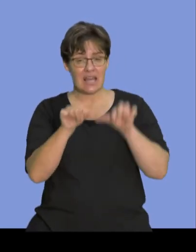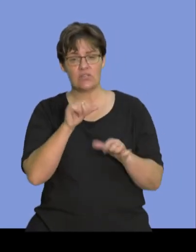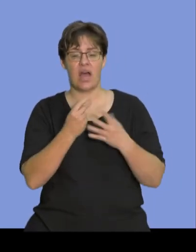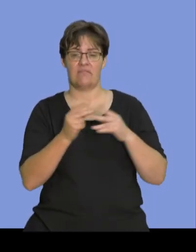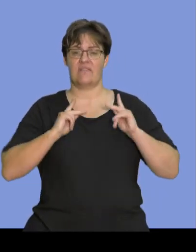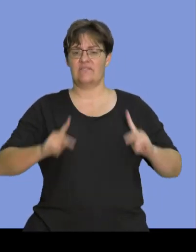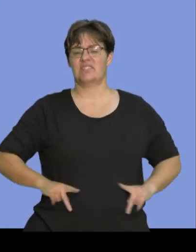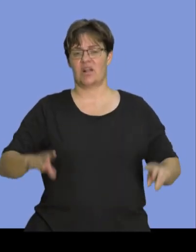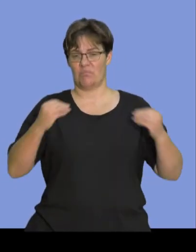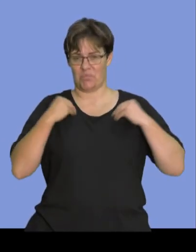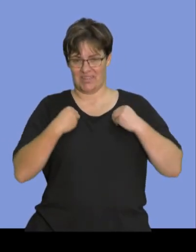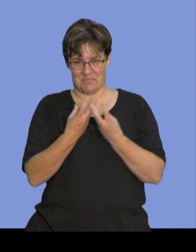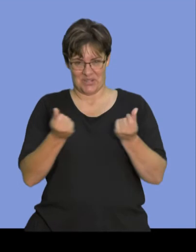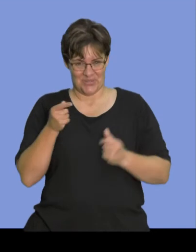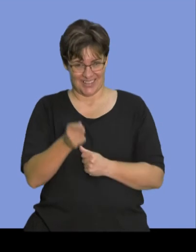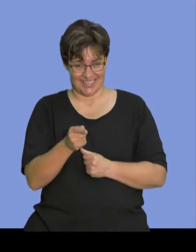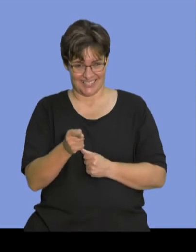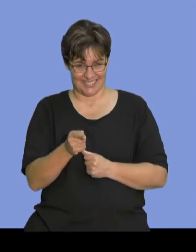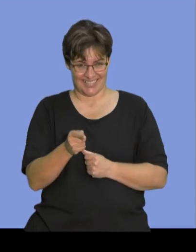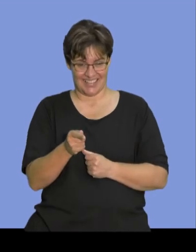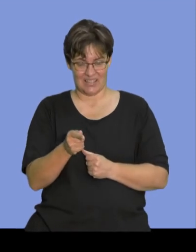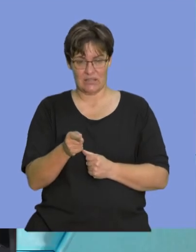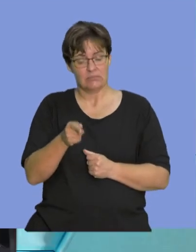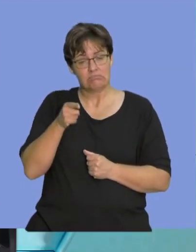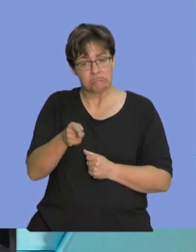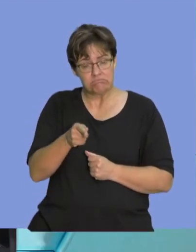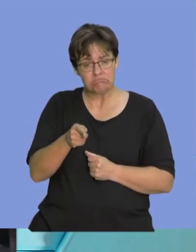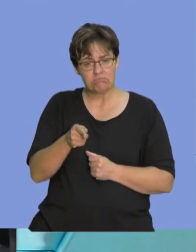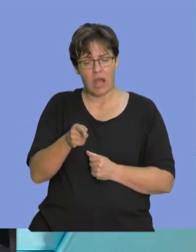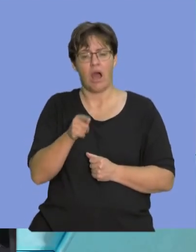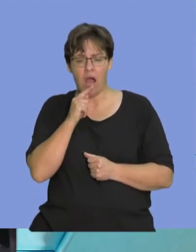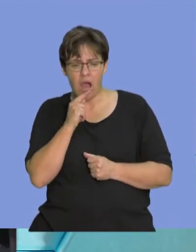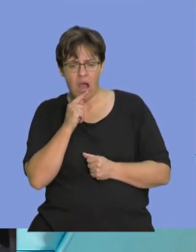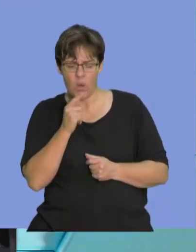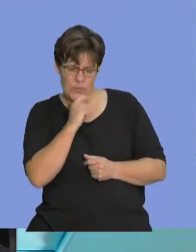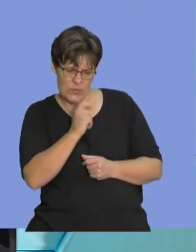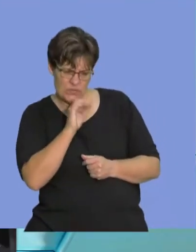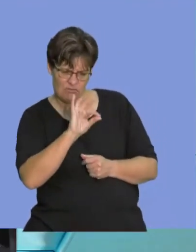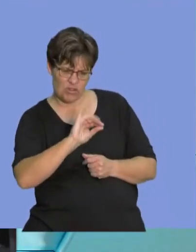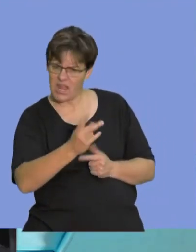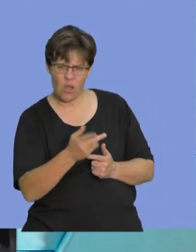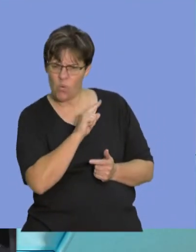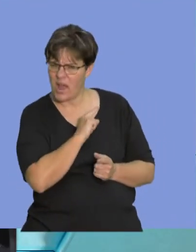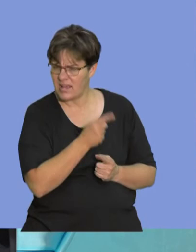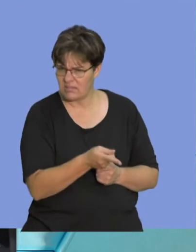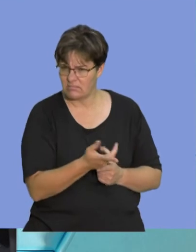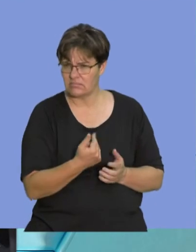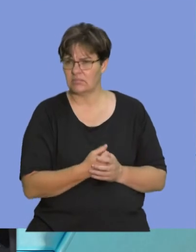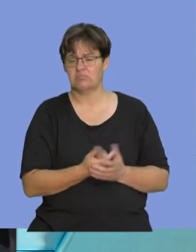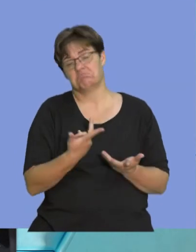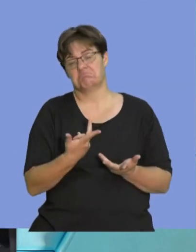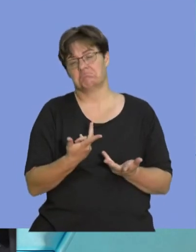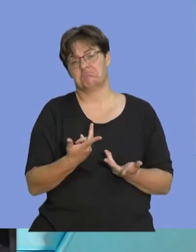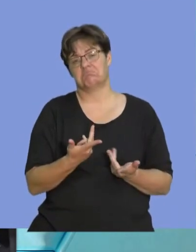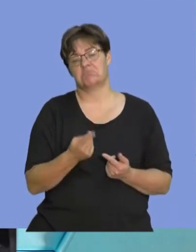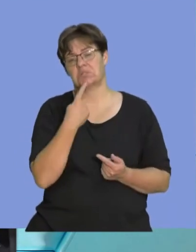about physical properties of materials and how that justifies their everyday use. You know, take for argument's sake, you know, if